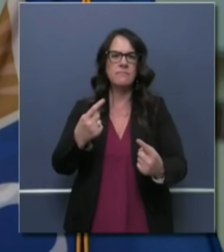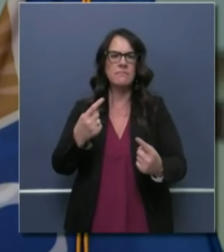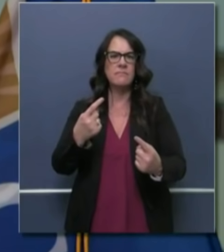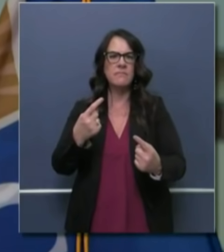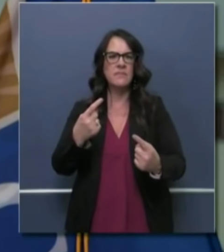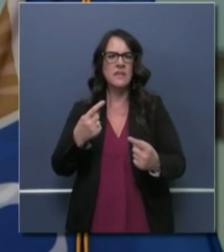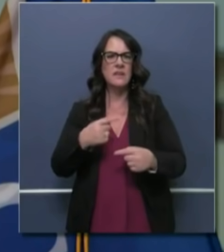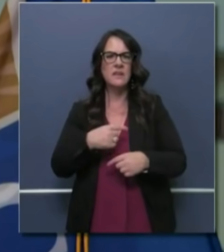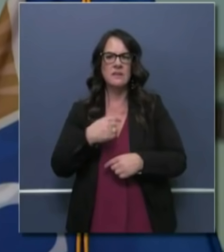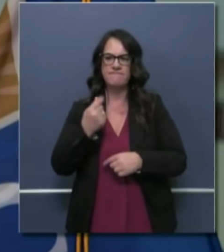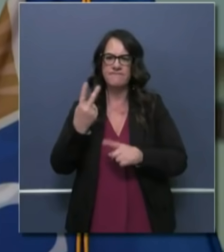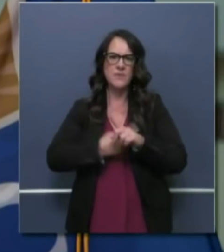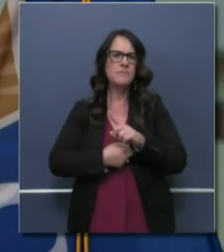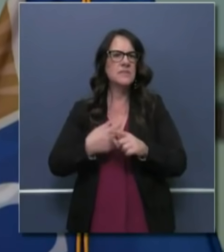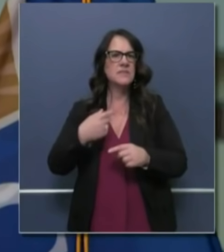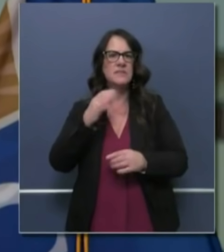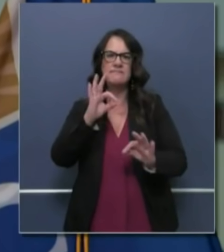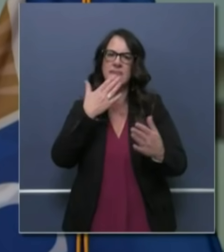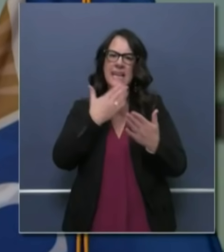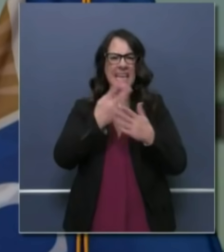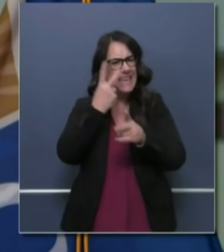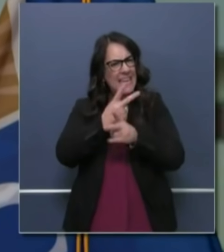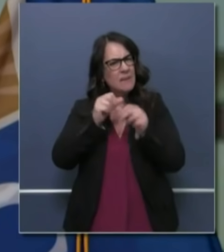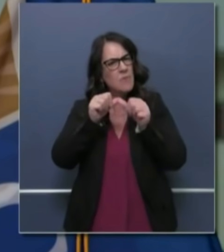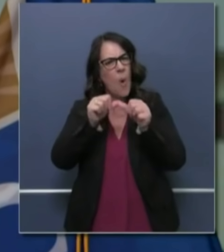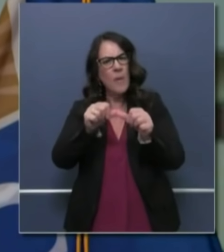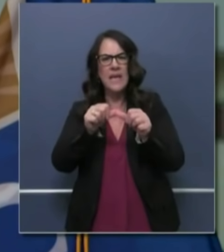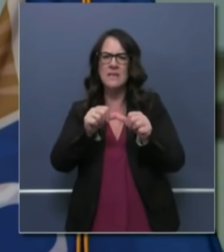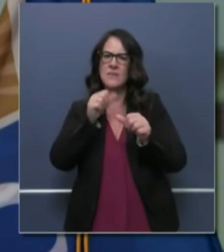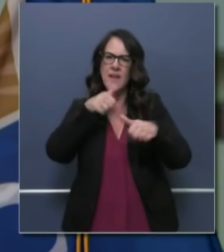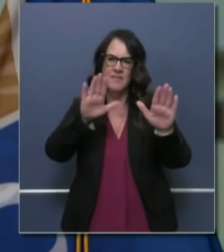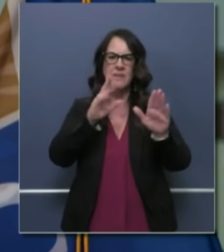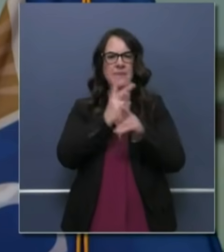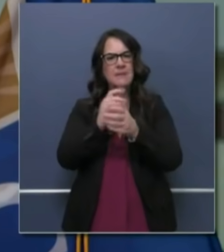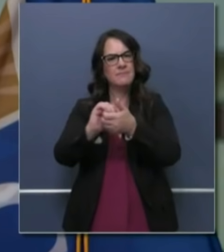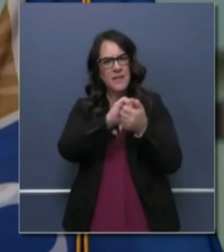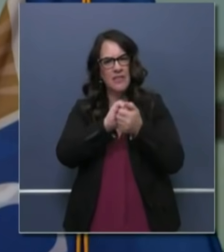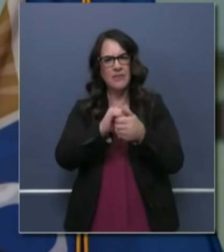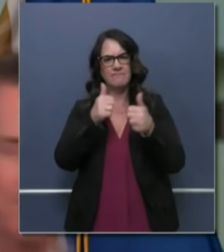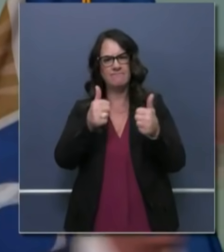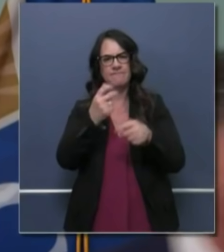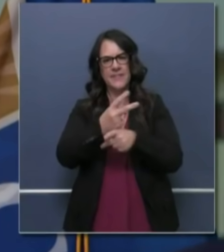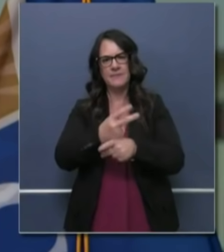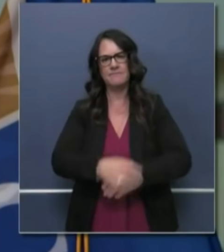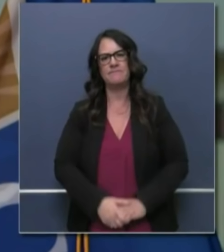last number of months. Let's stay the course. Let's stay together. Take care, everybody.